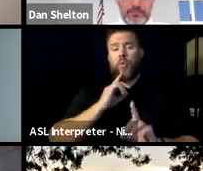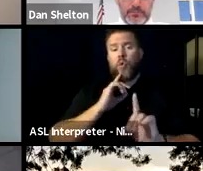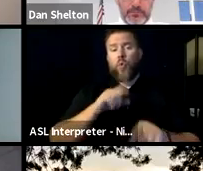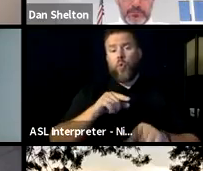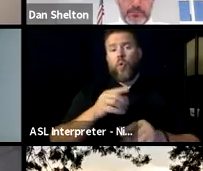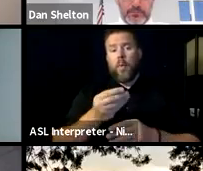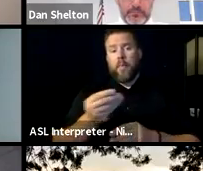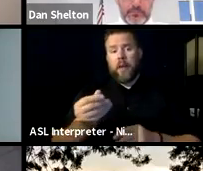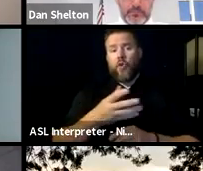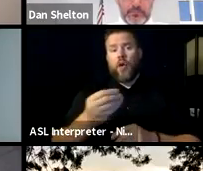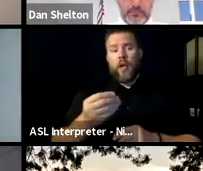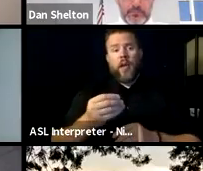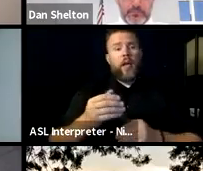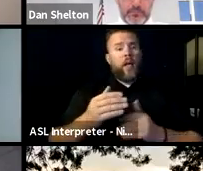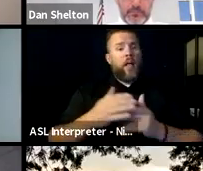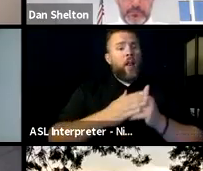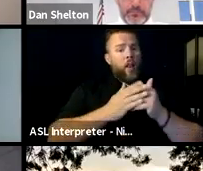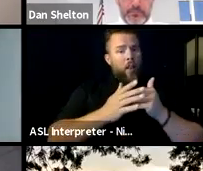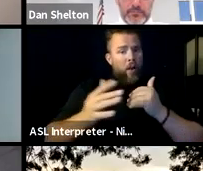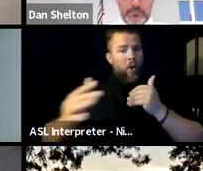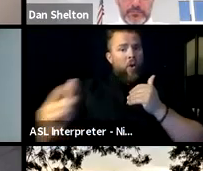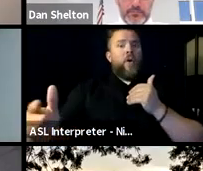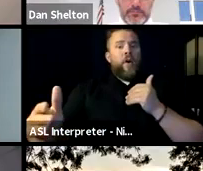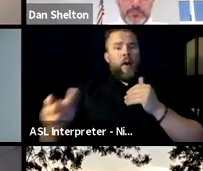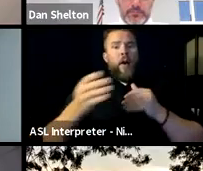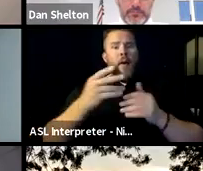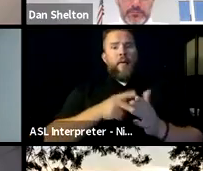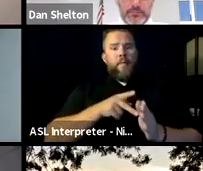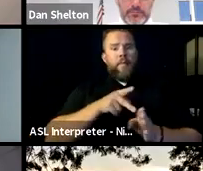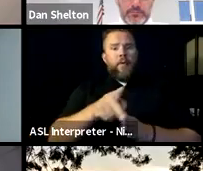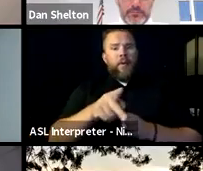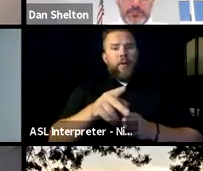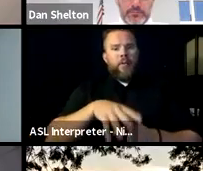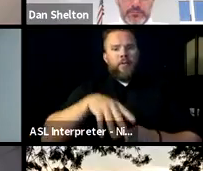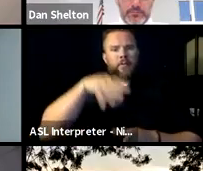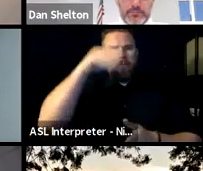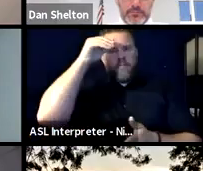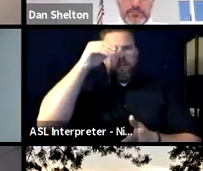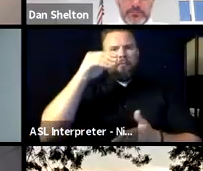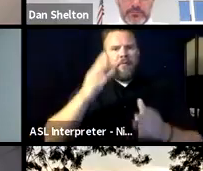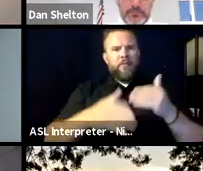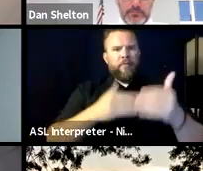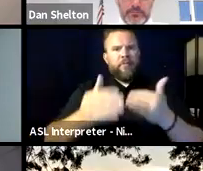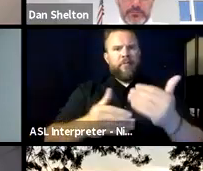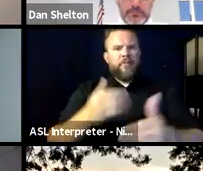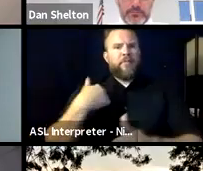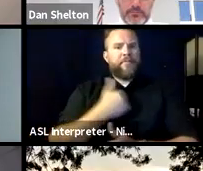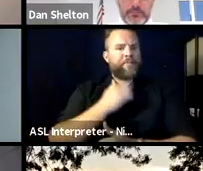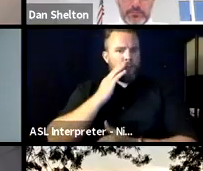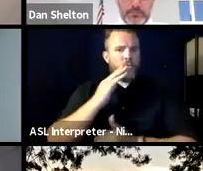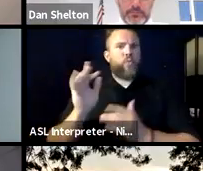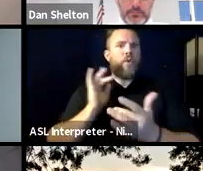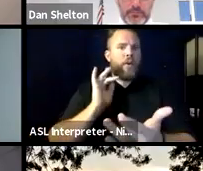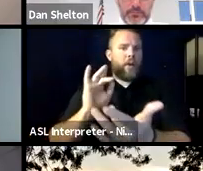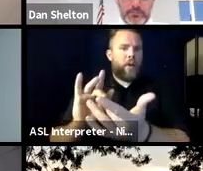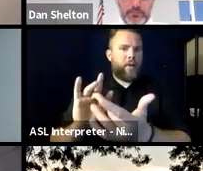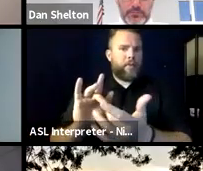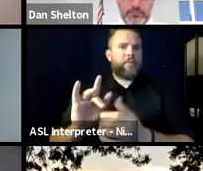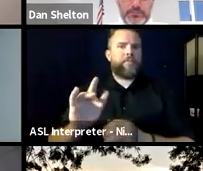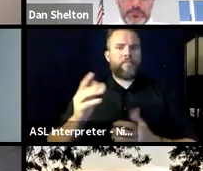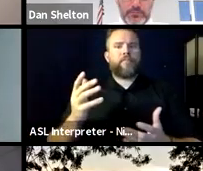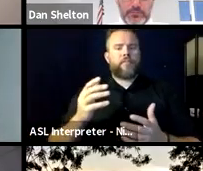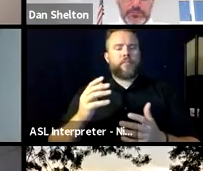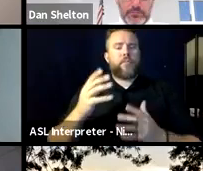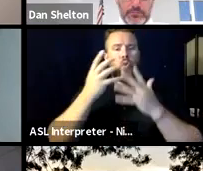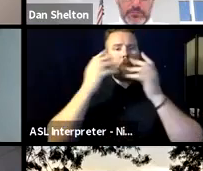and long-range professional learning plans. And we will also contact the CEA president and engage them so that